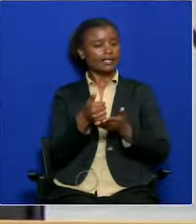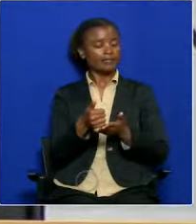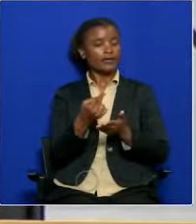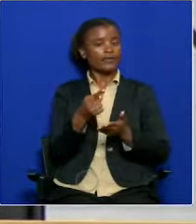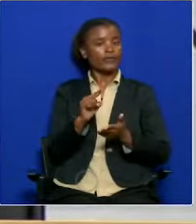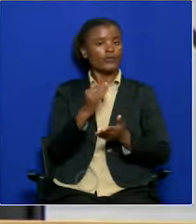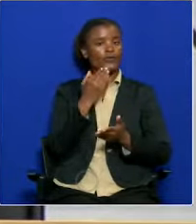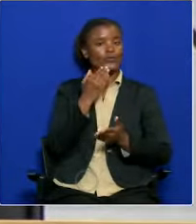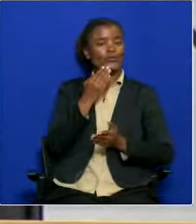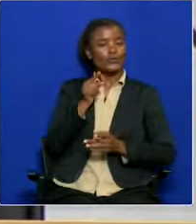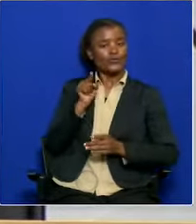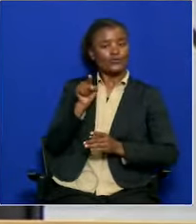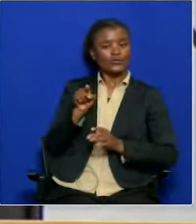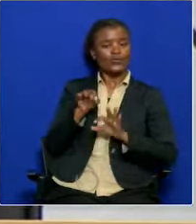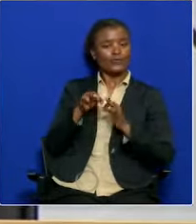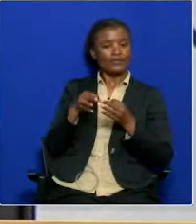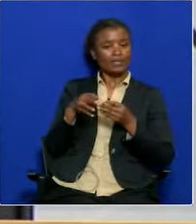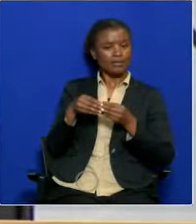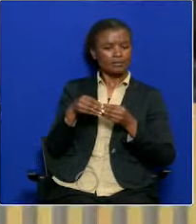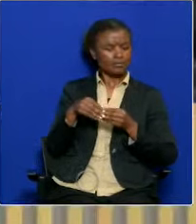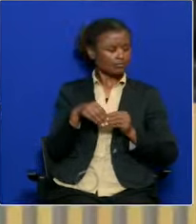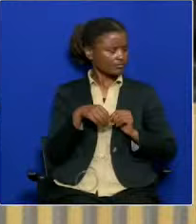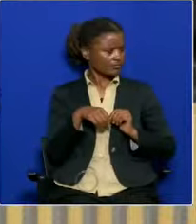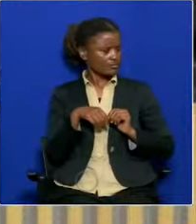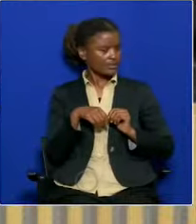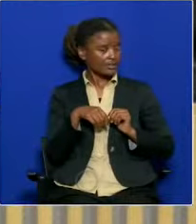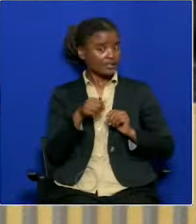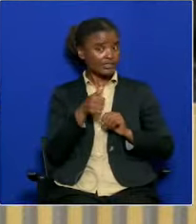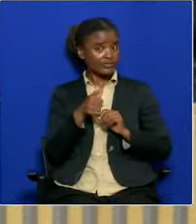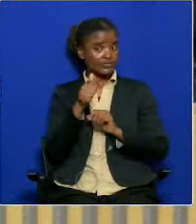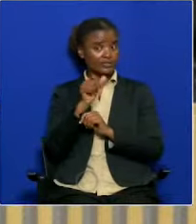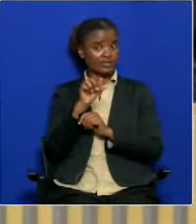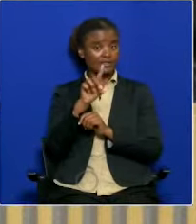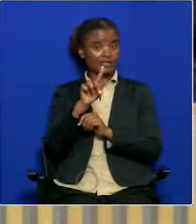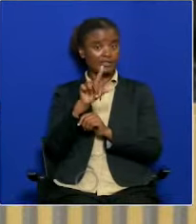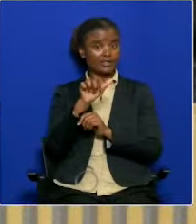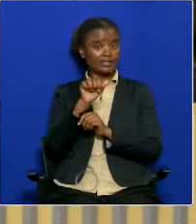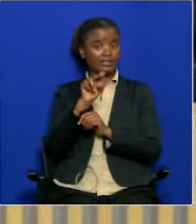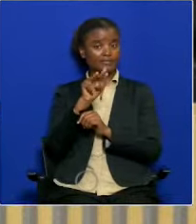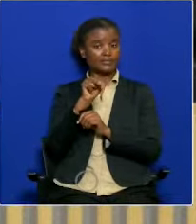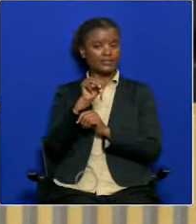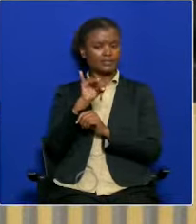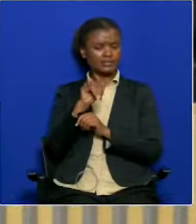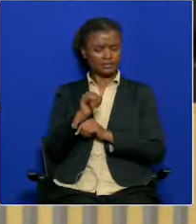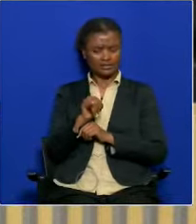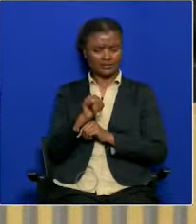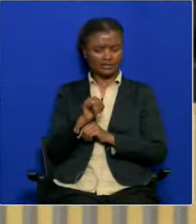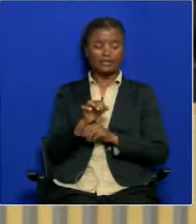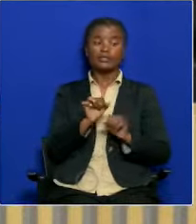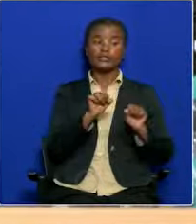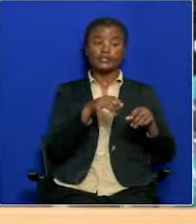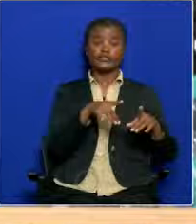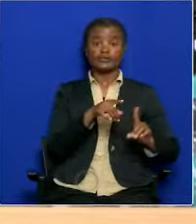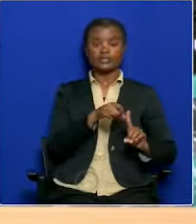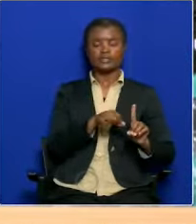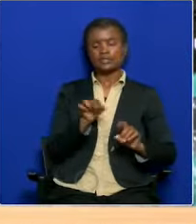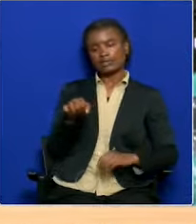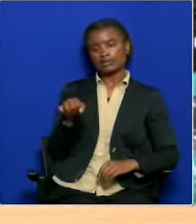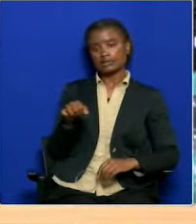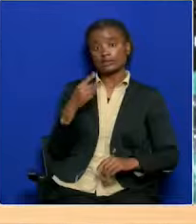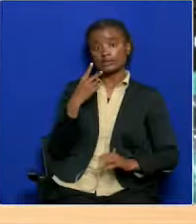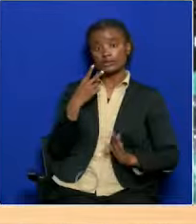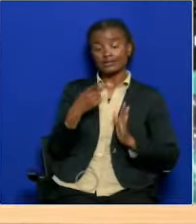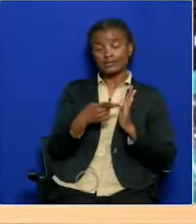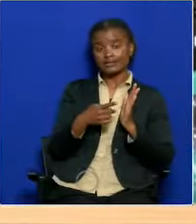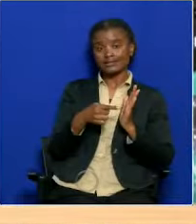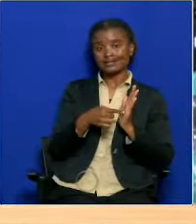General Yes. Zamini, General Zamini. Chair, yes, if you look on the